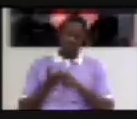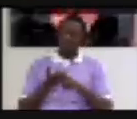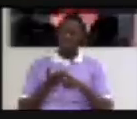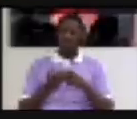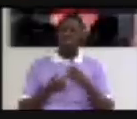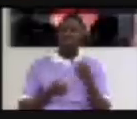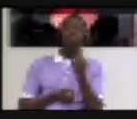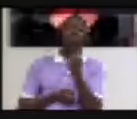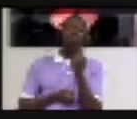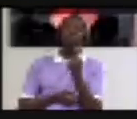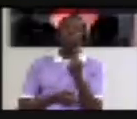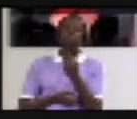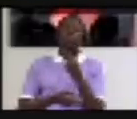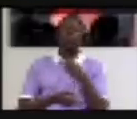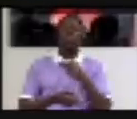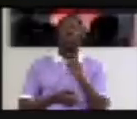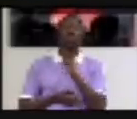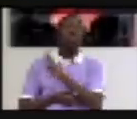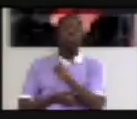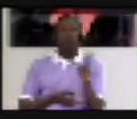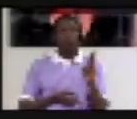was no opposition actually to your